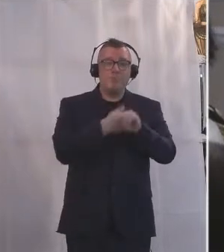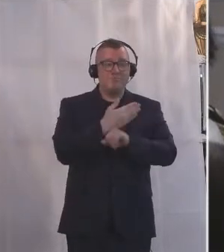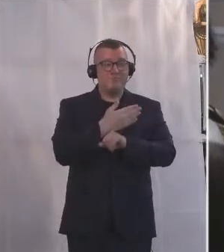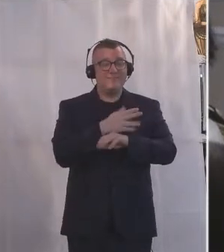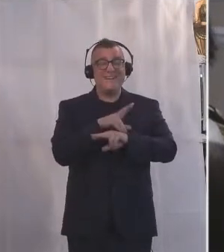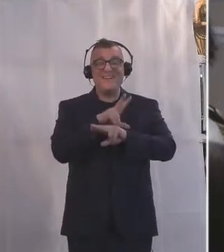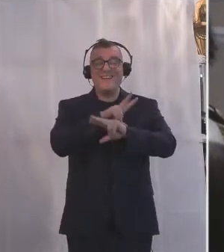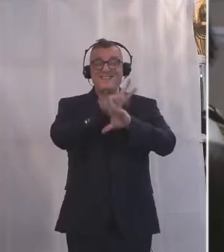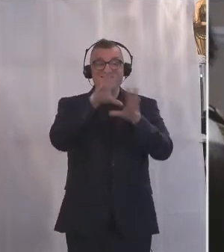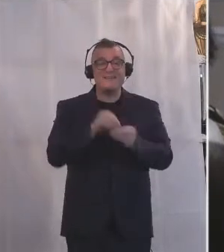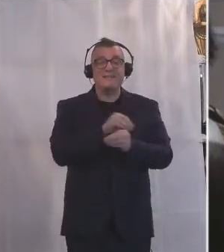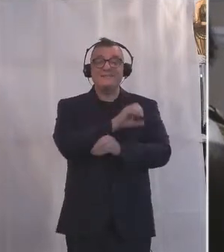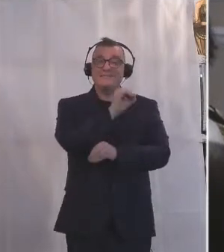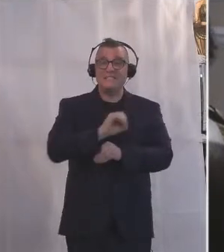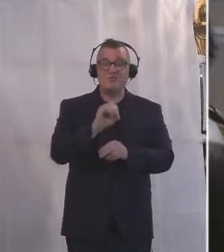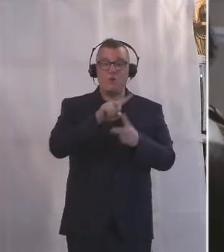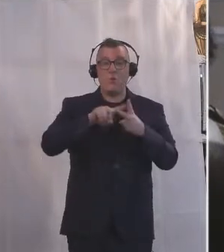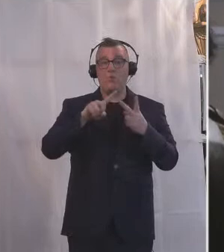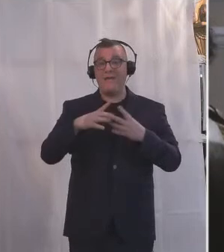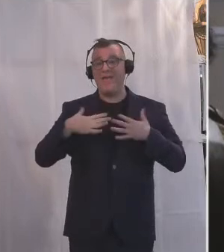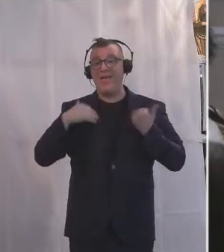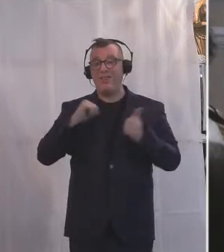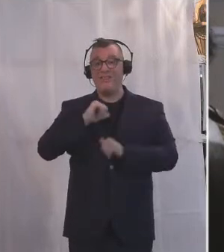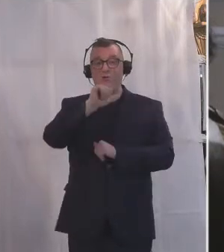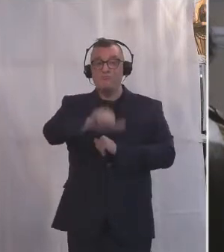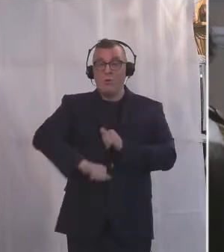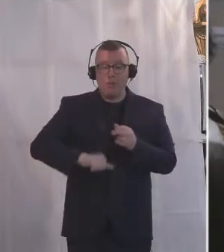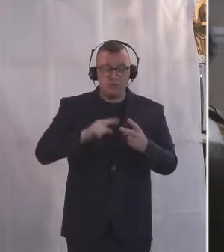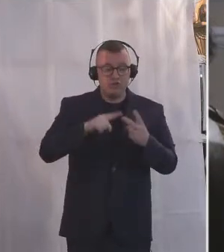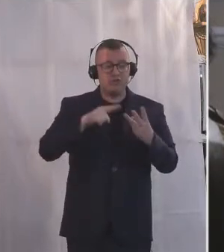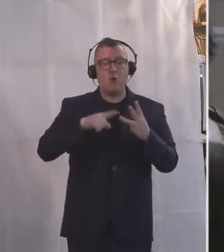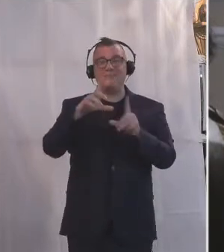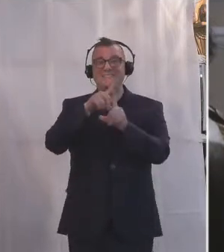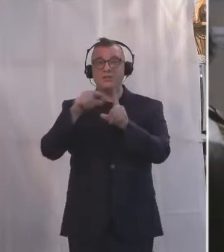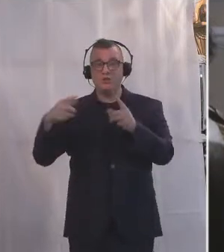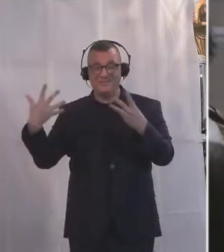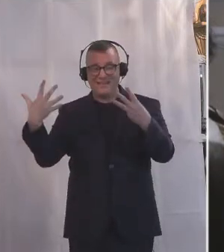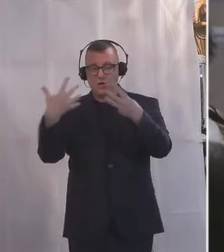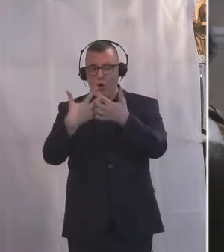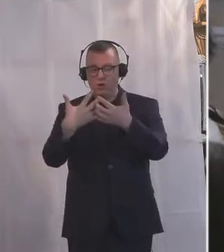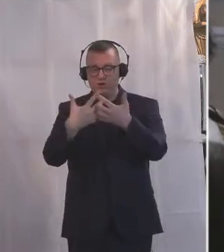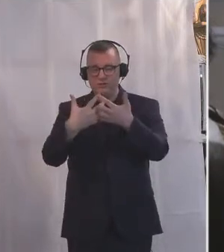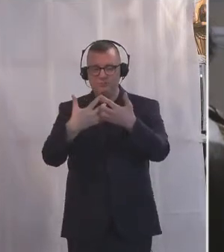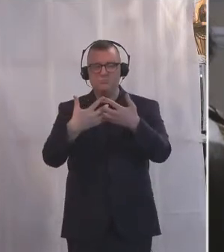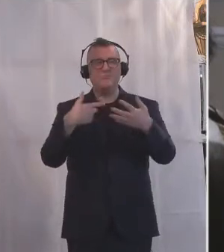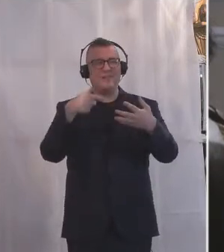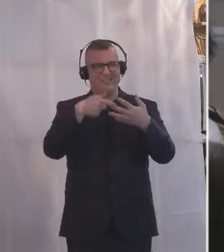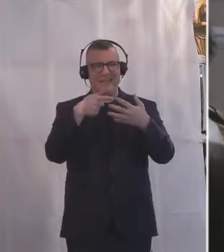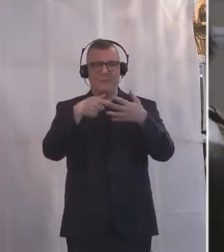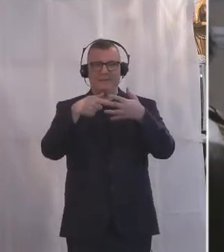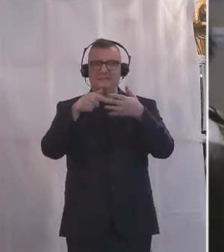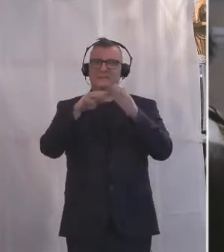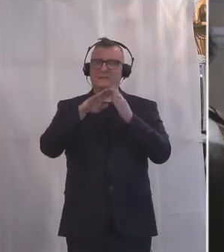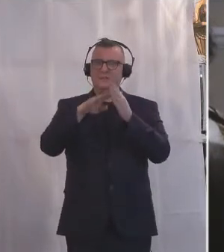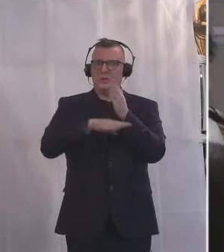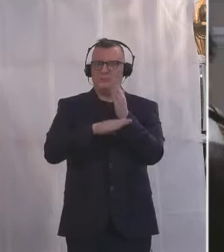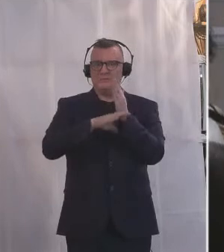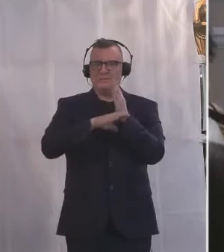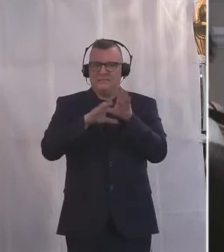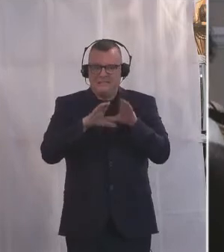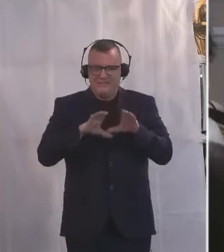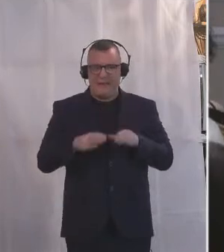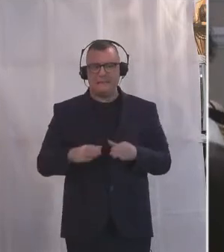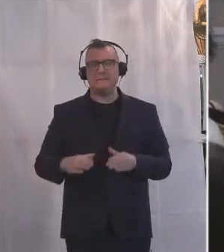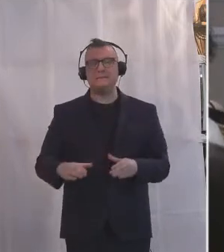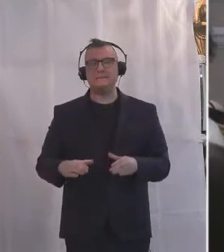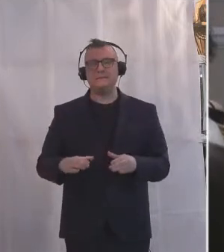zero, healthy living agriculture, digital and technologies. And of course, each of those domains is divided into many, many subdomains. So